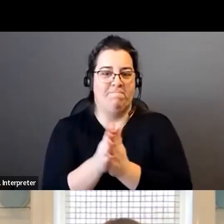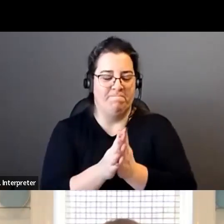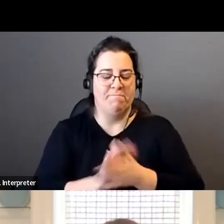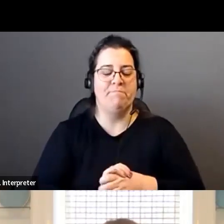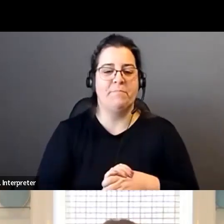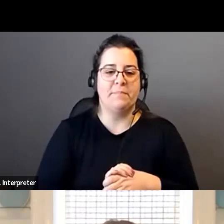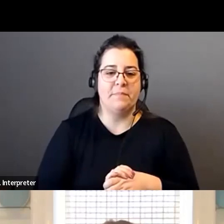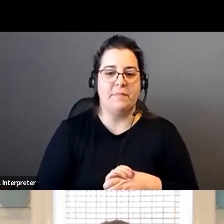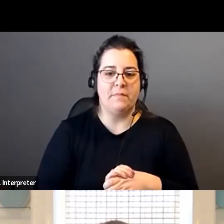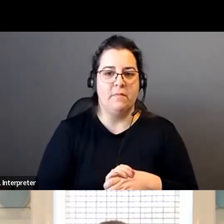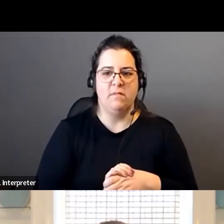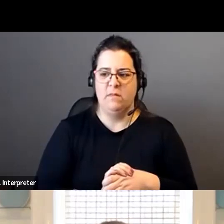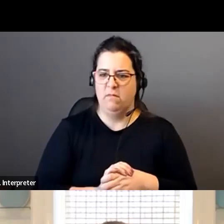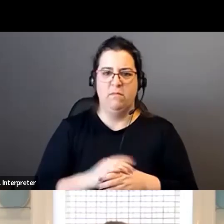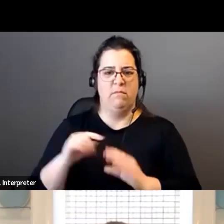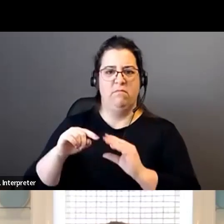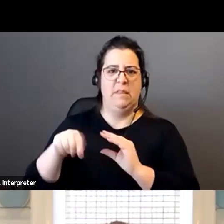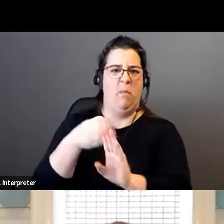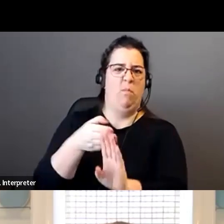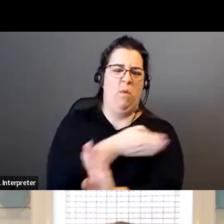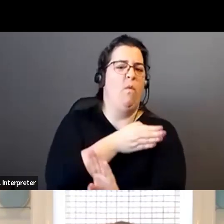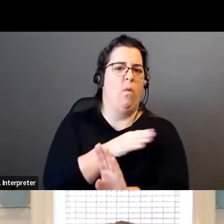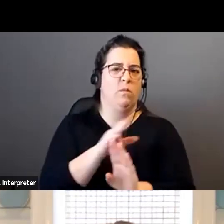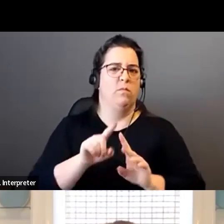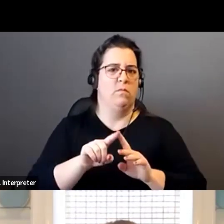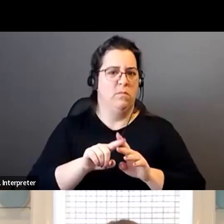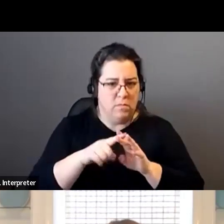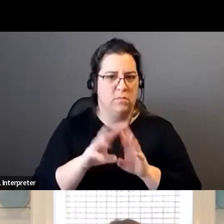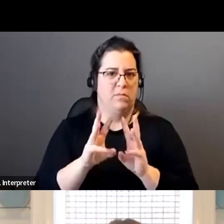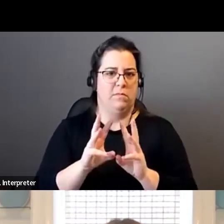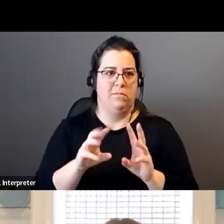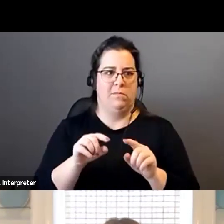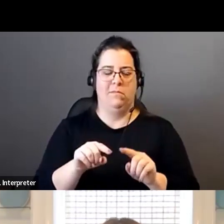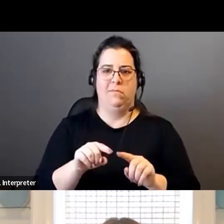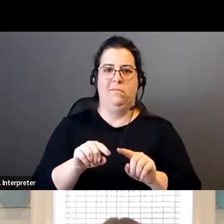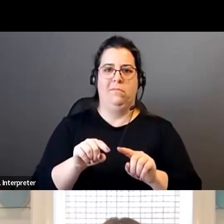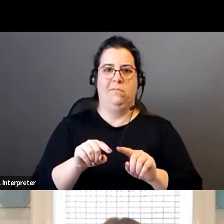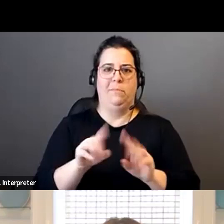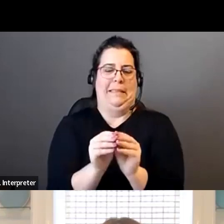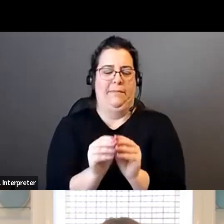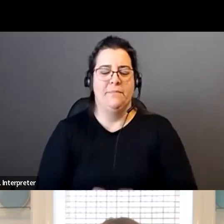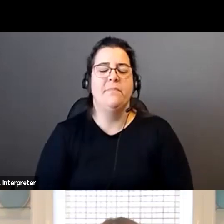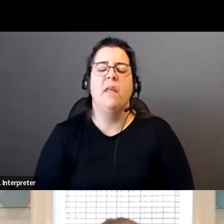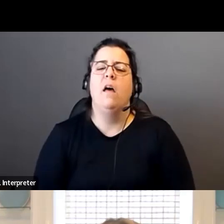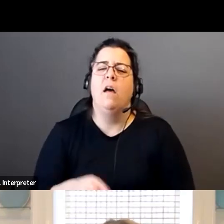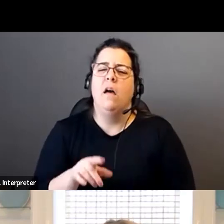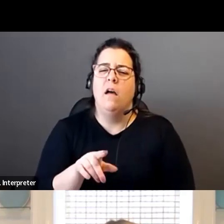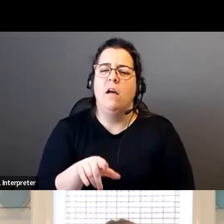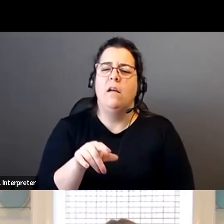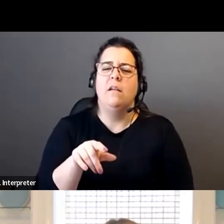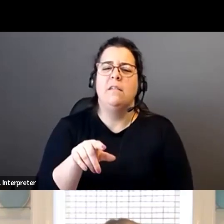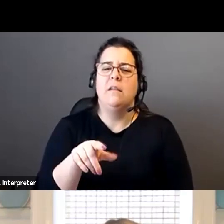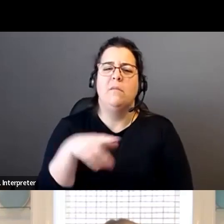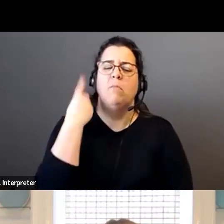it was someone's question. Do you have potential guests approach you? And if you